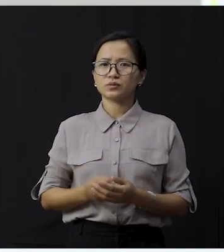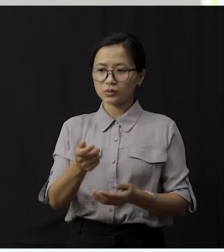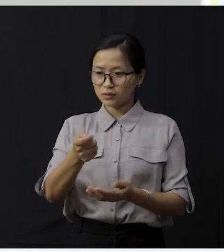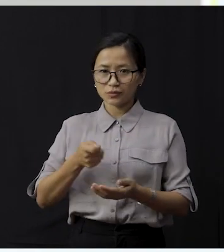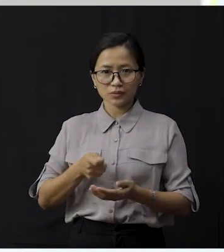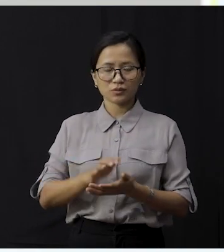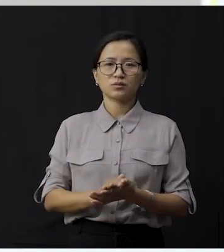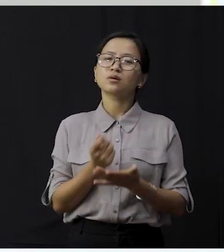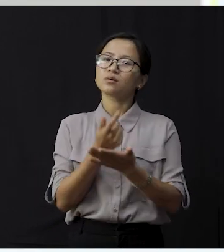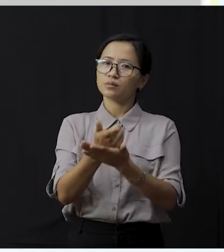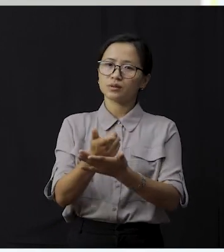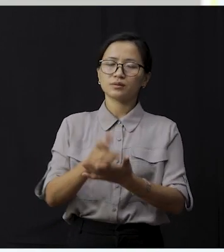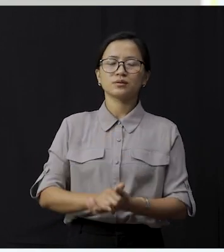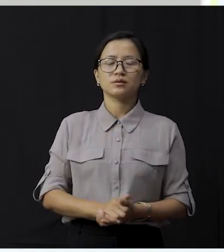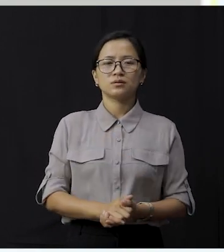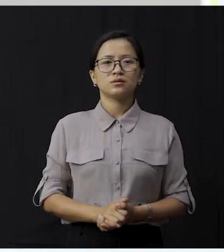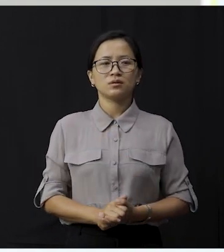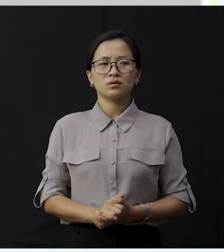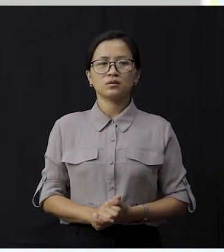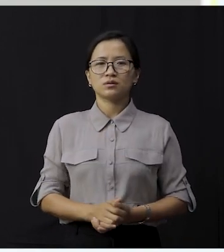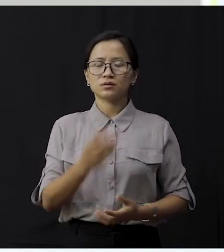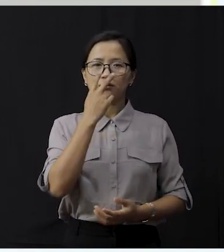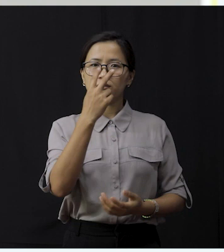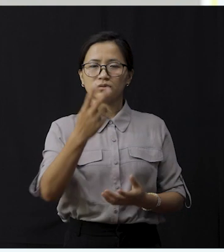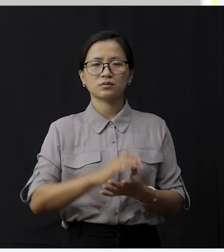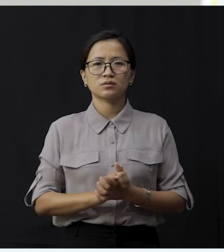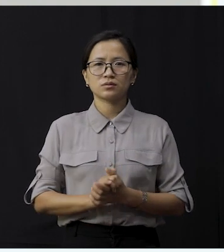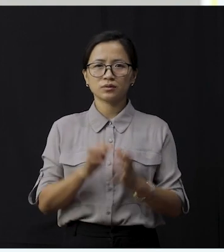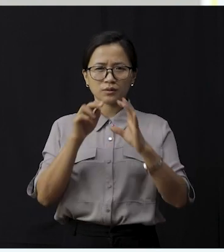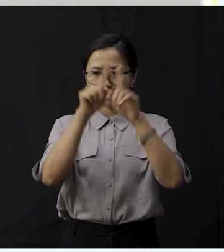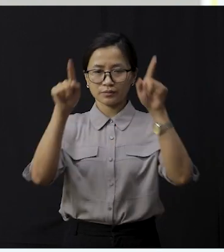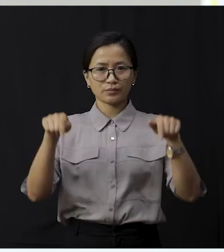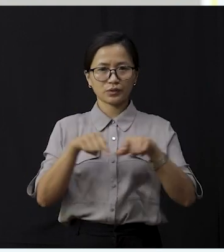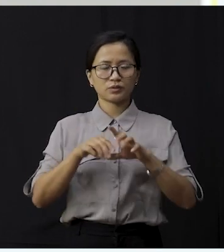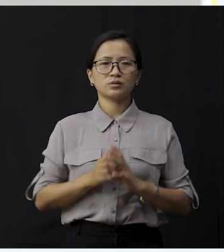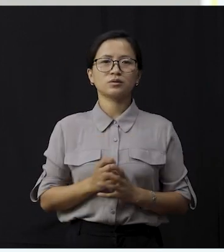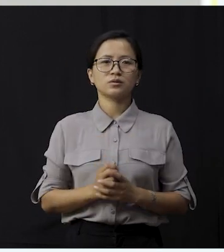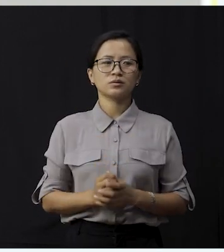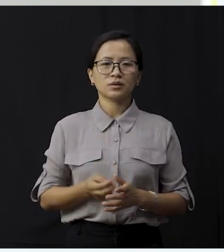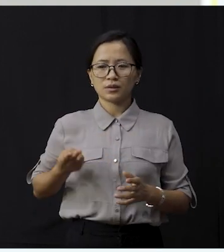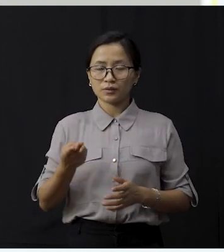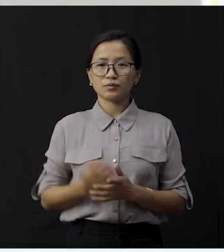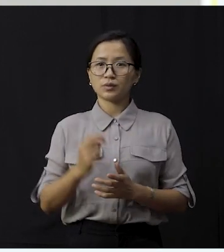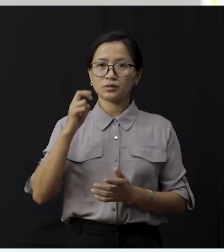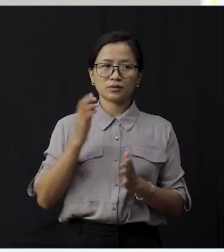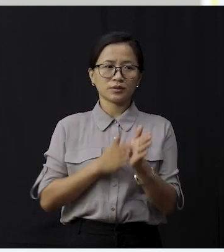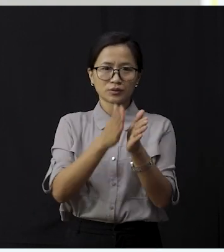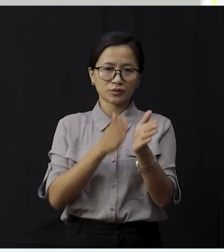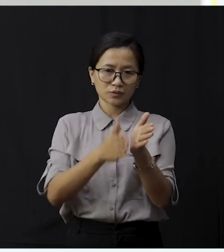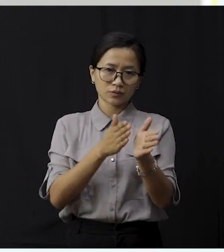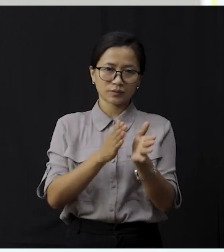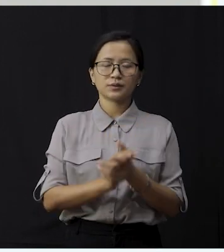no? And you can see here on the picture a bus and a train.